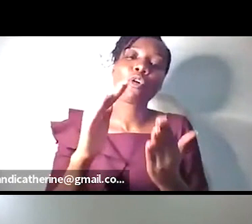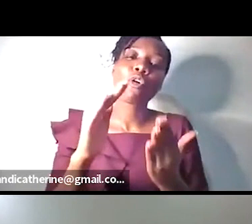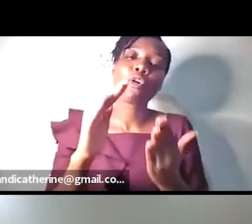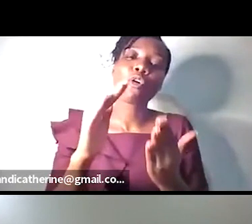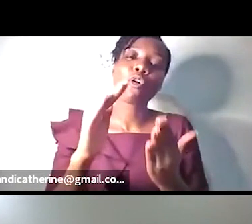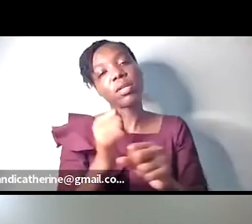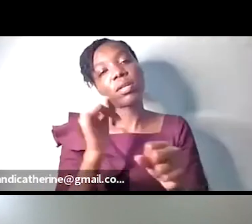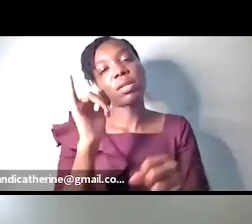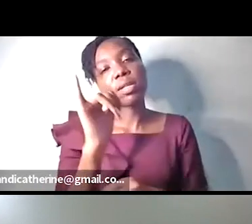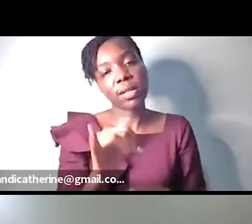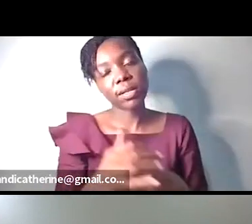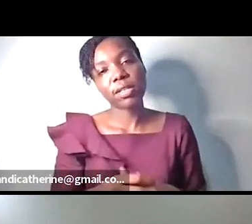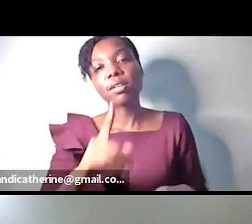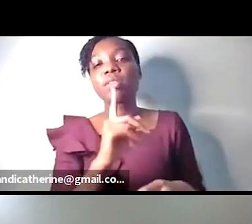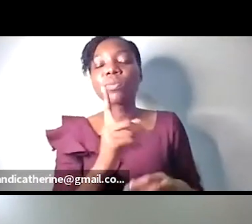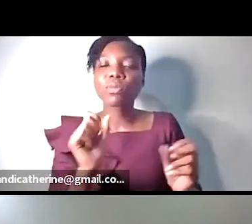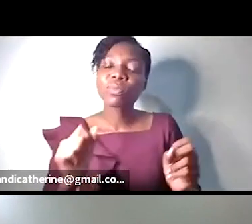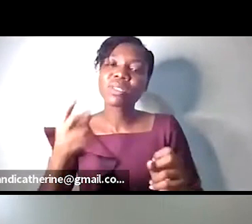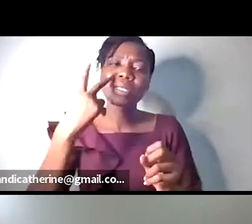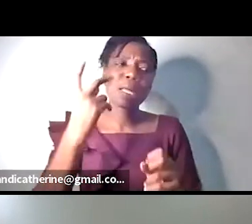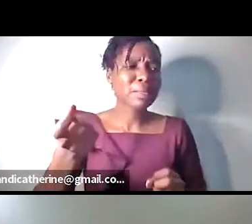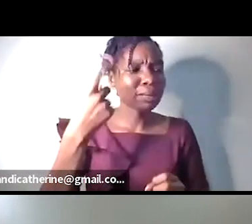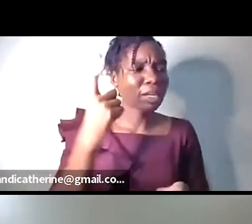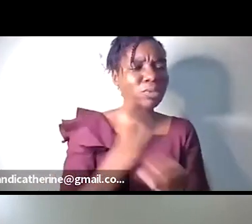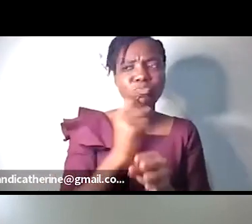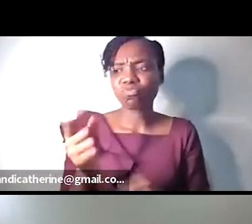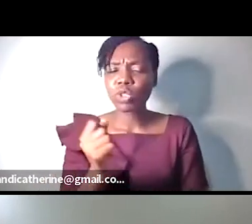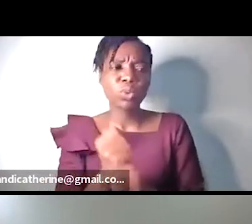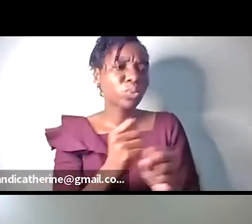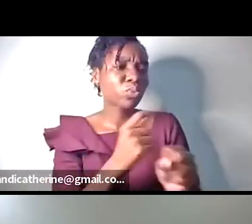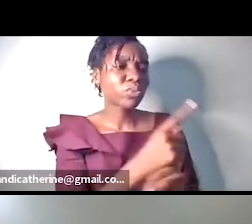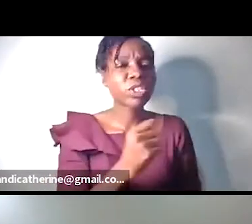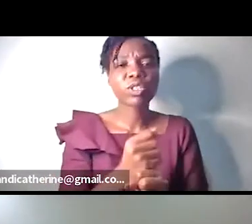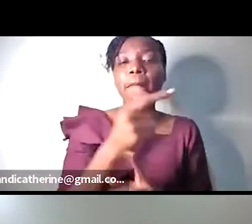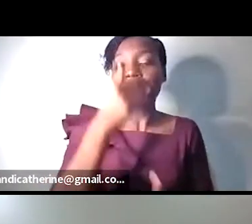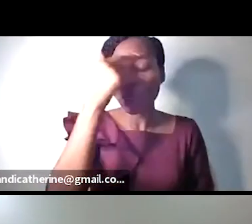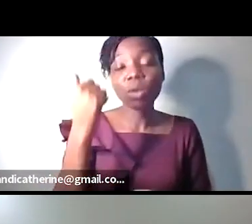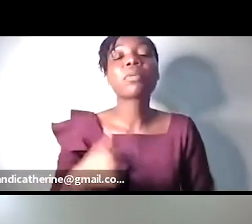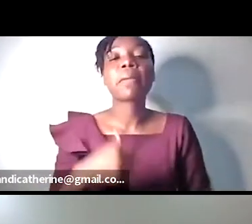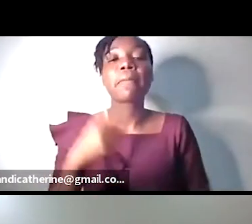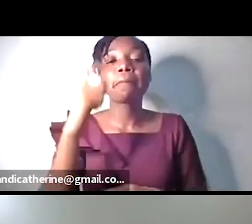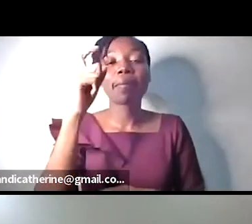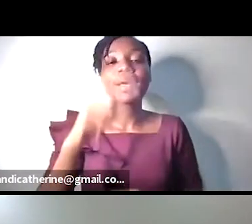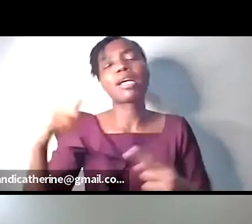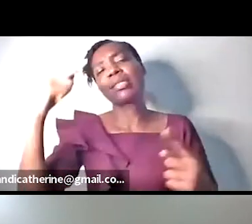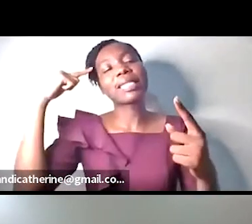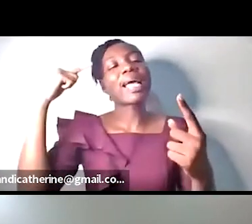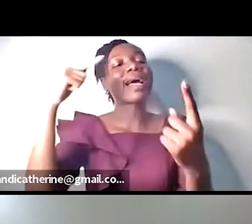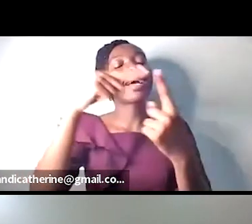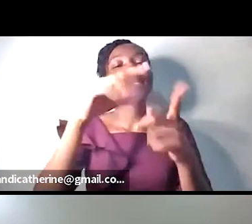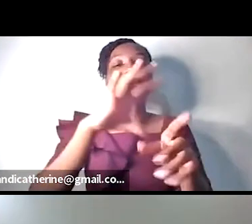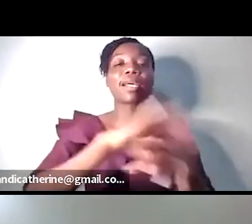the phone cooking, I'll be on the phone doing so many things. All this because I know I have to meet my targets. I'm a